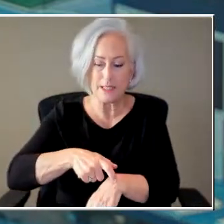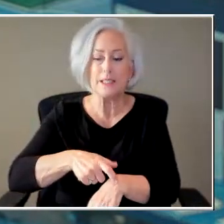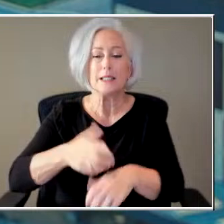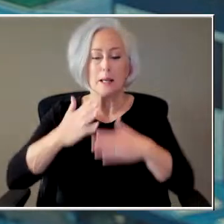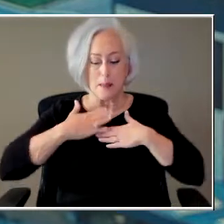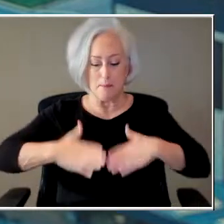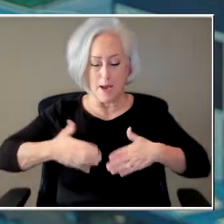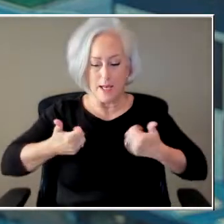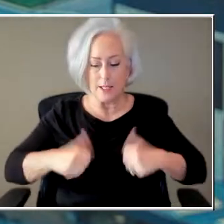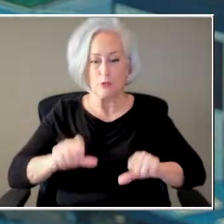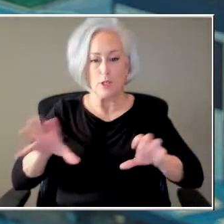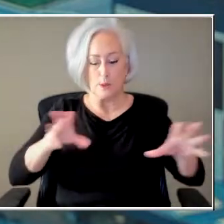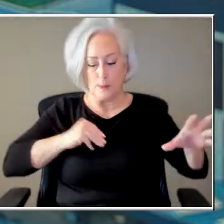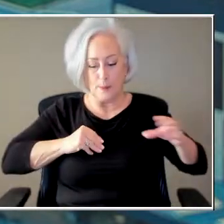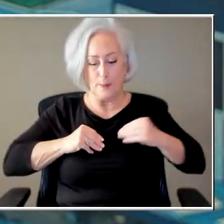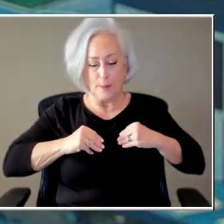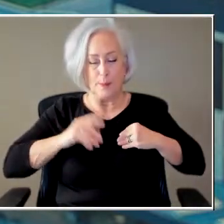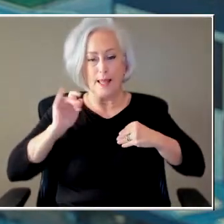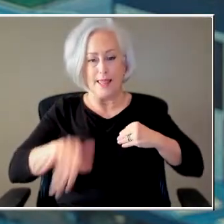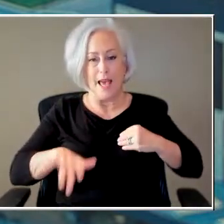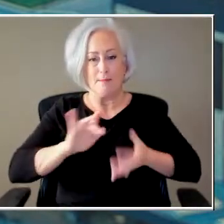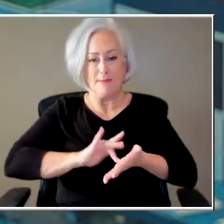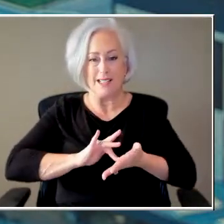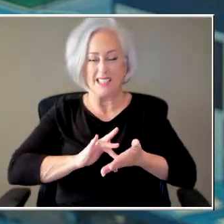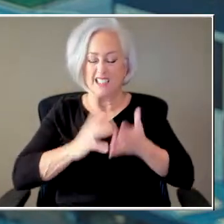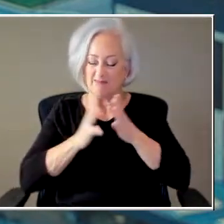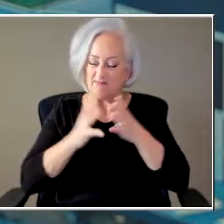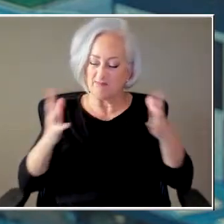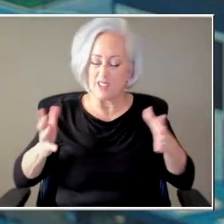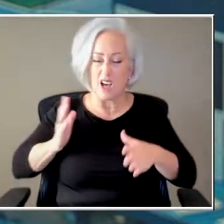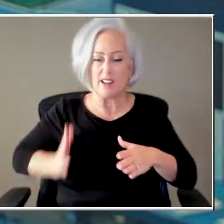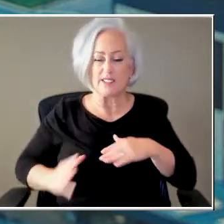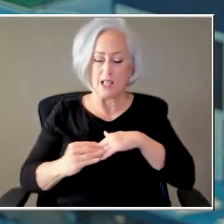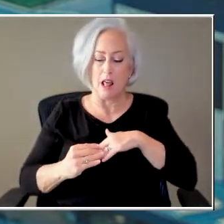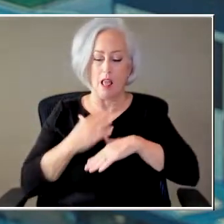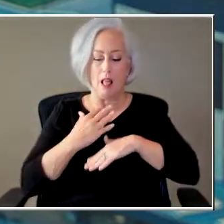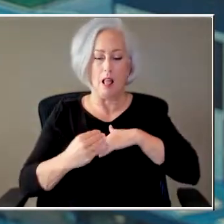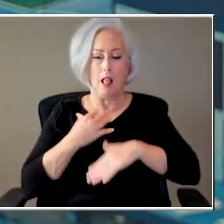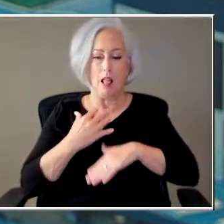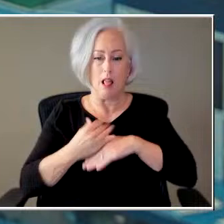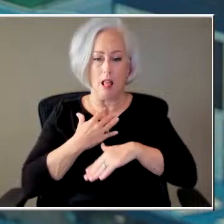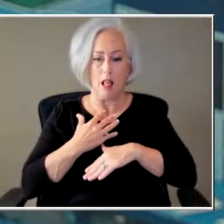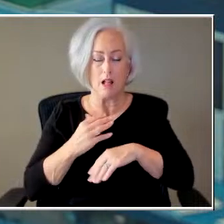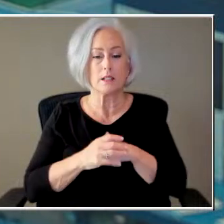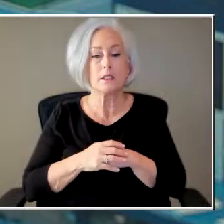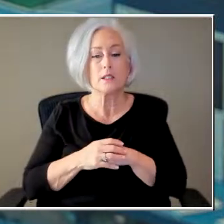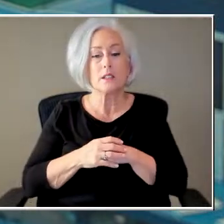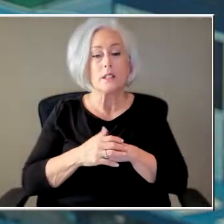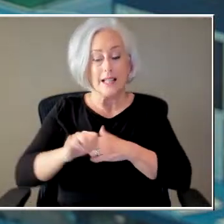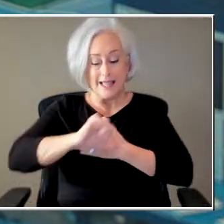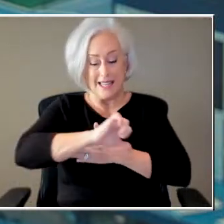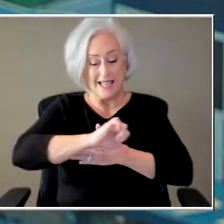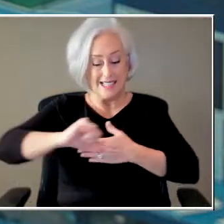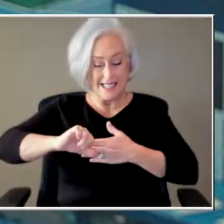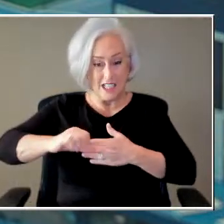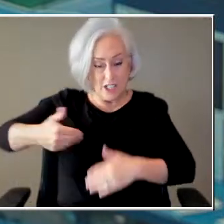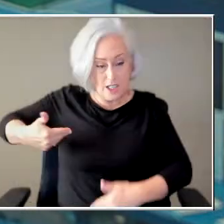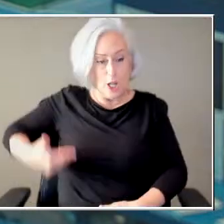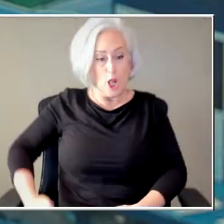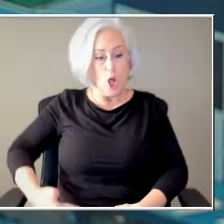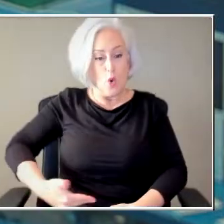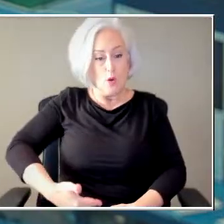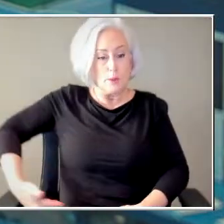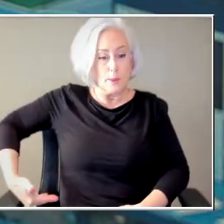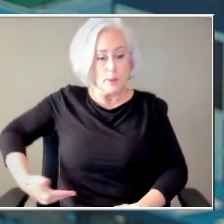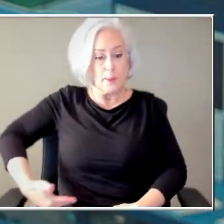side effects. The incision, was at the lower part of the abdomen, so that caused